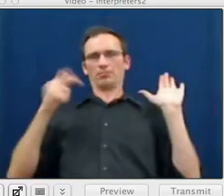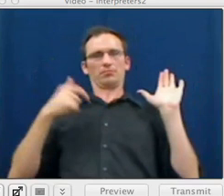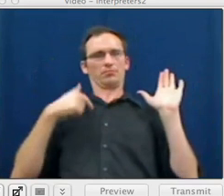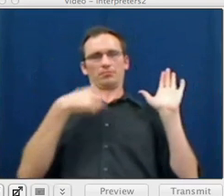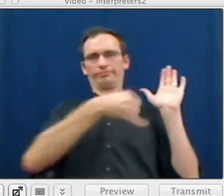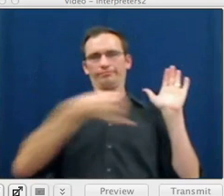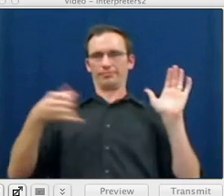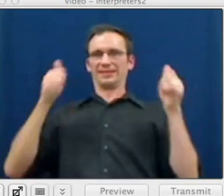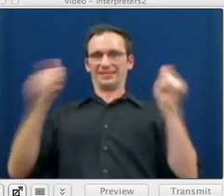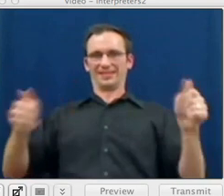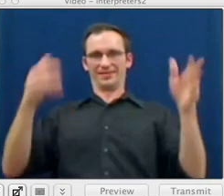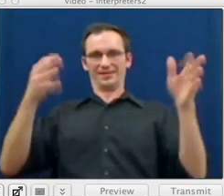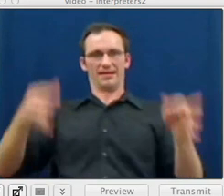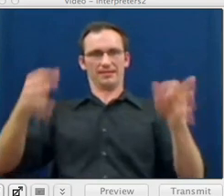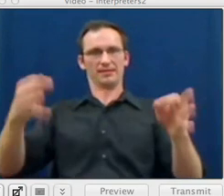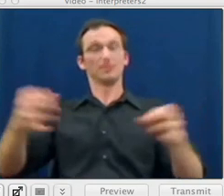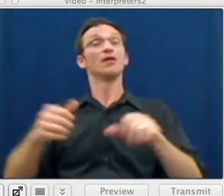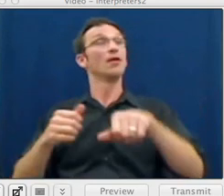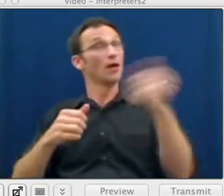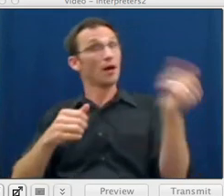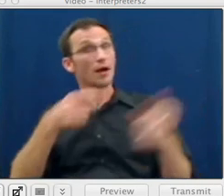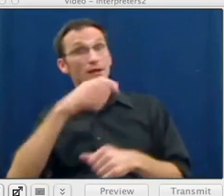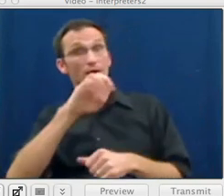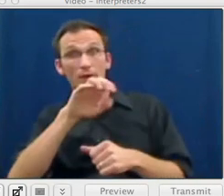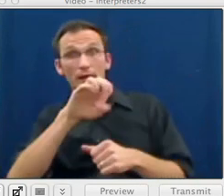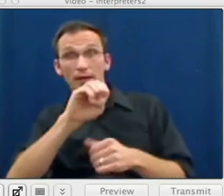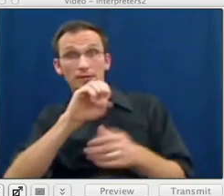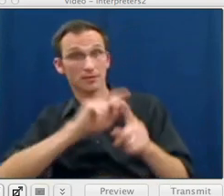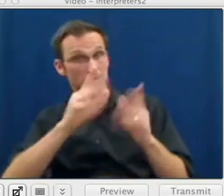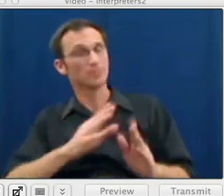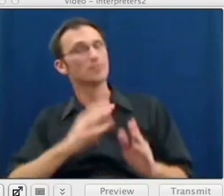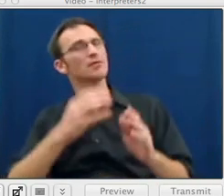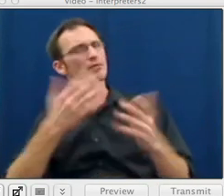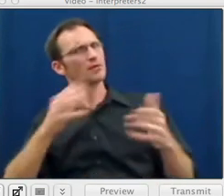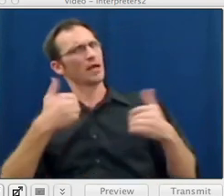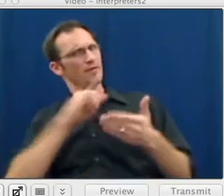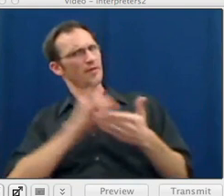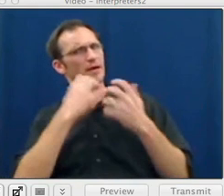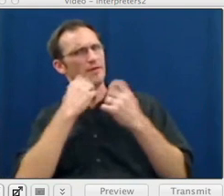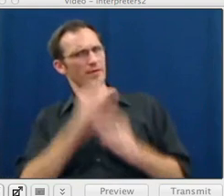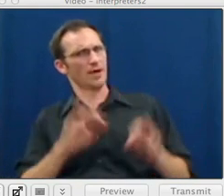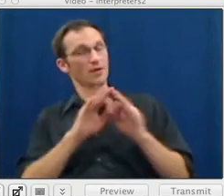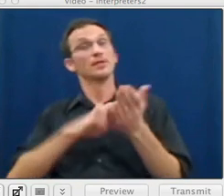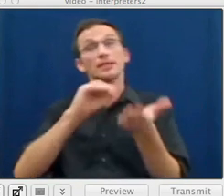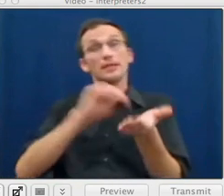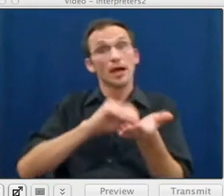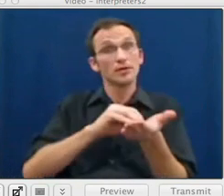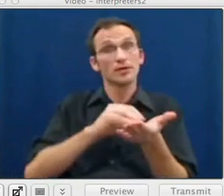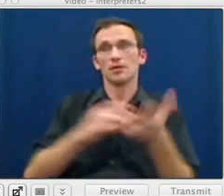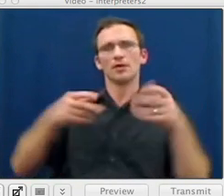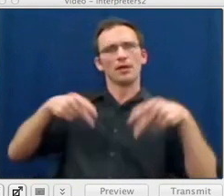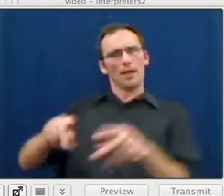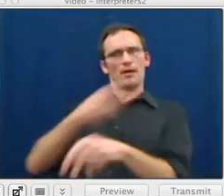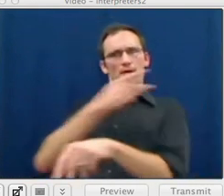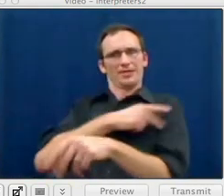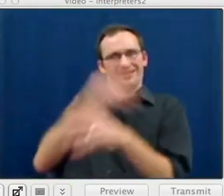kind of value. All right, in the medical profession, you can leave against medical advice. You have the right to make a decision about your own health